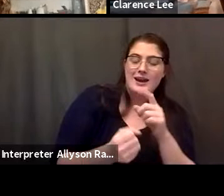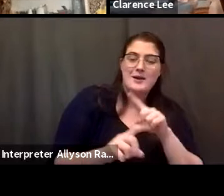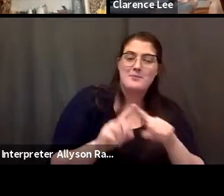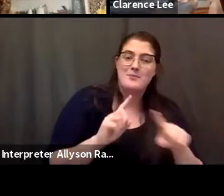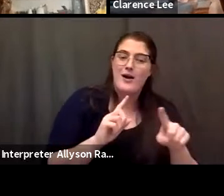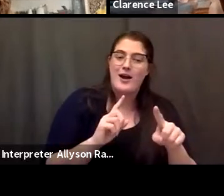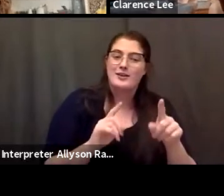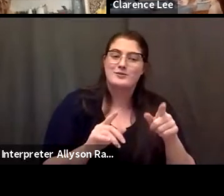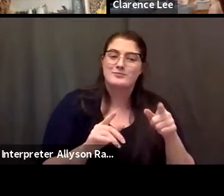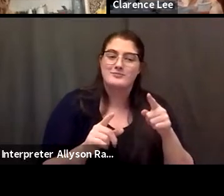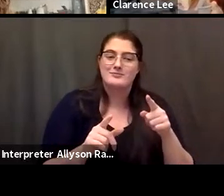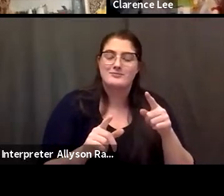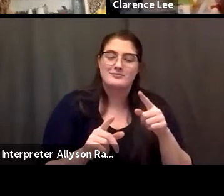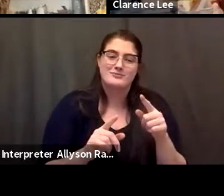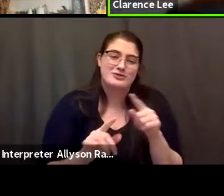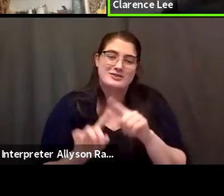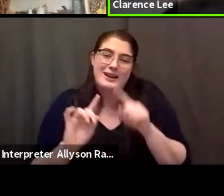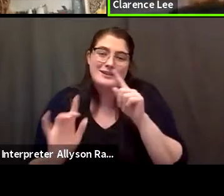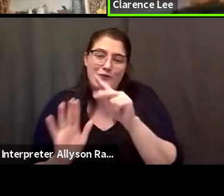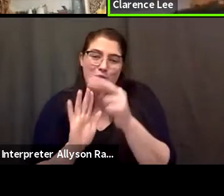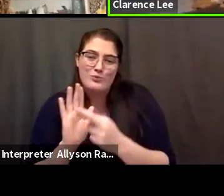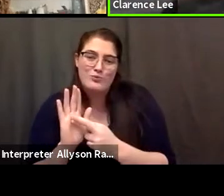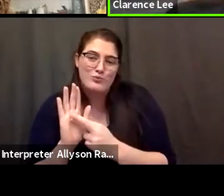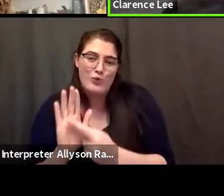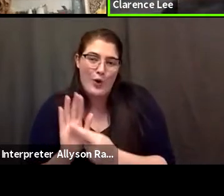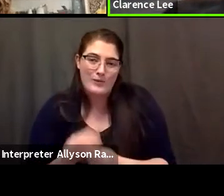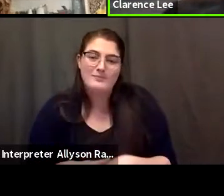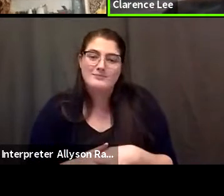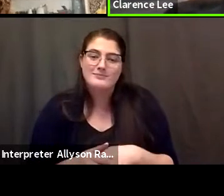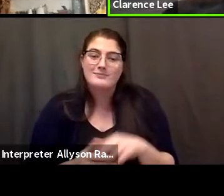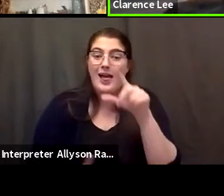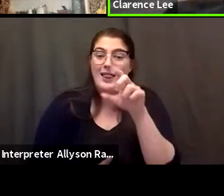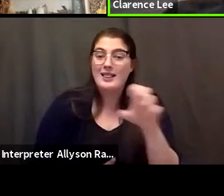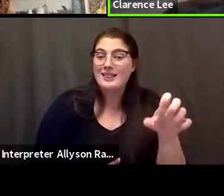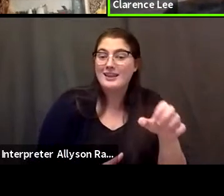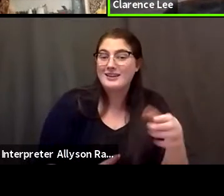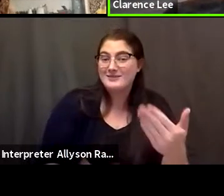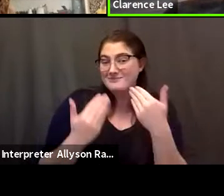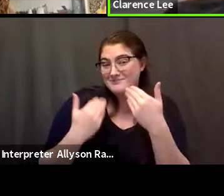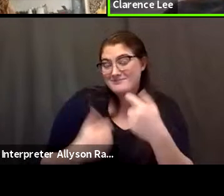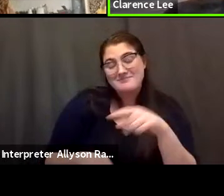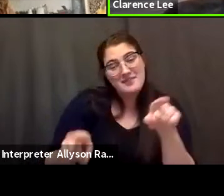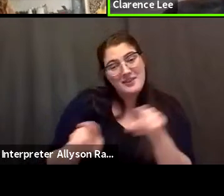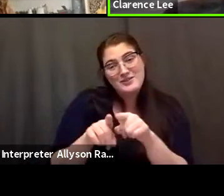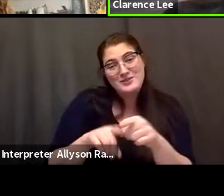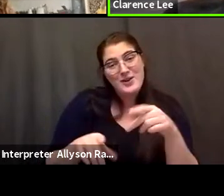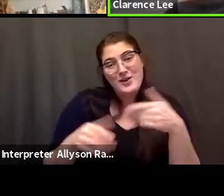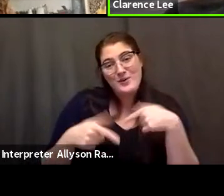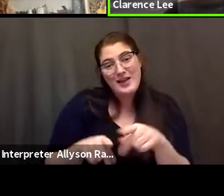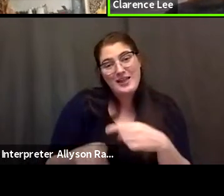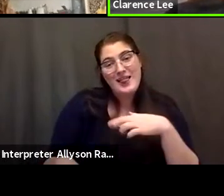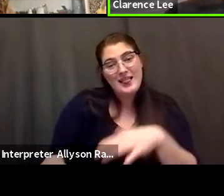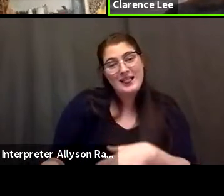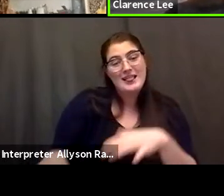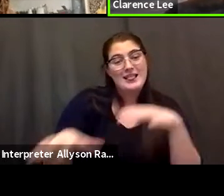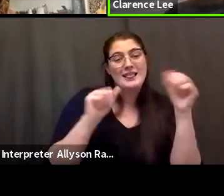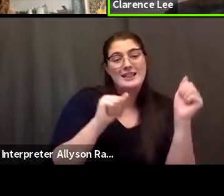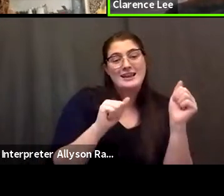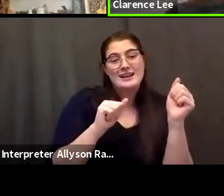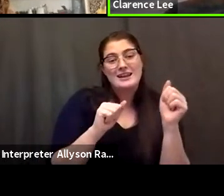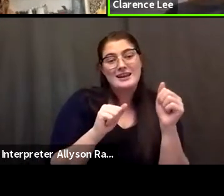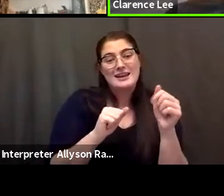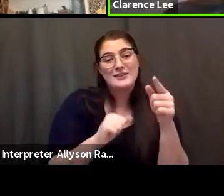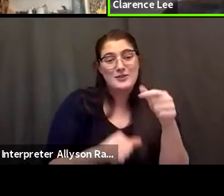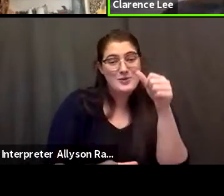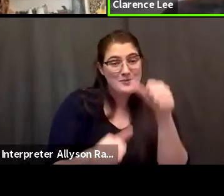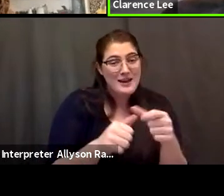So thanks. And I also, as I leave also, and Commissioner Sharp remind you of 6 years,